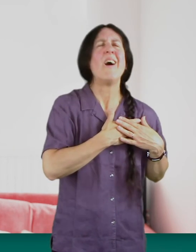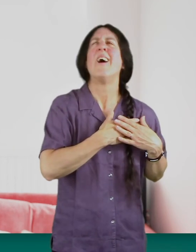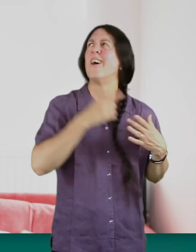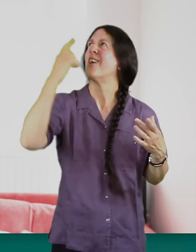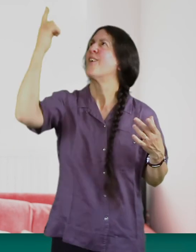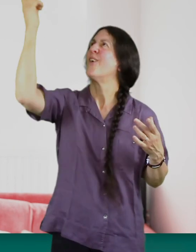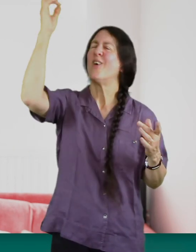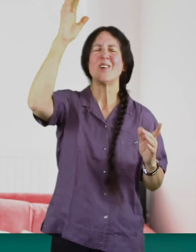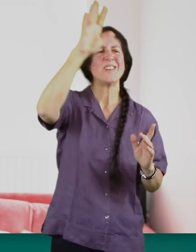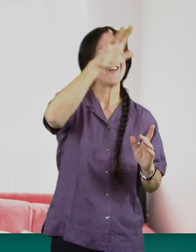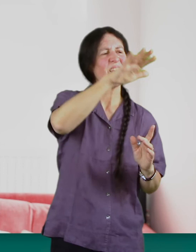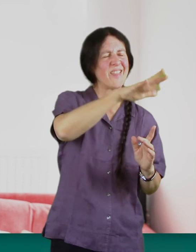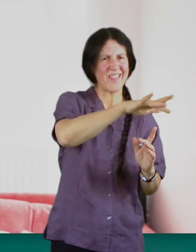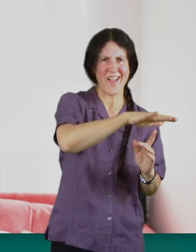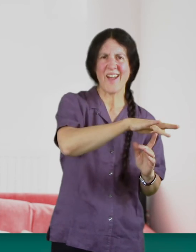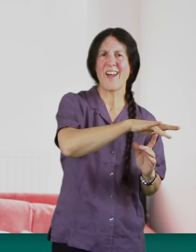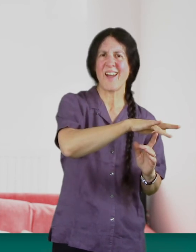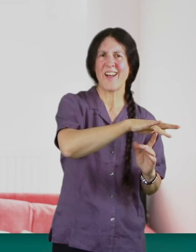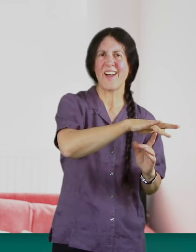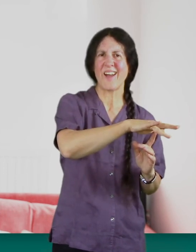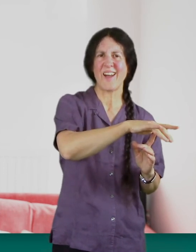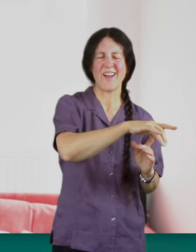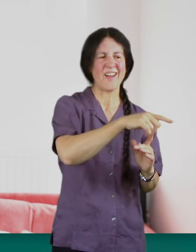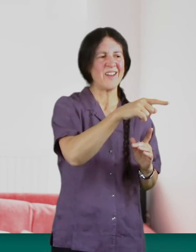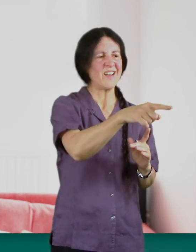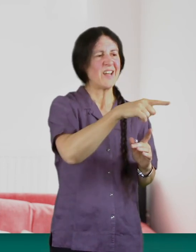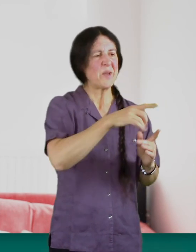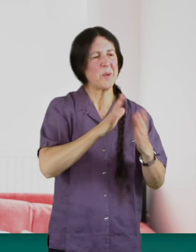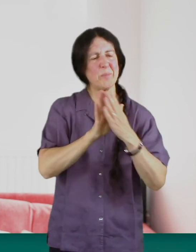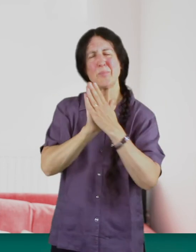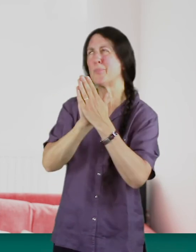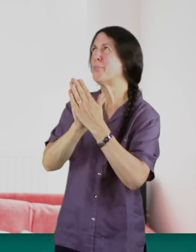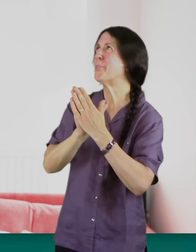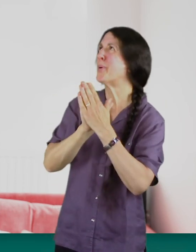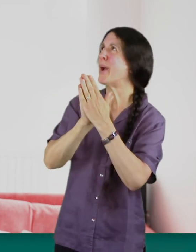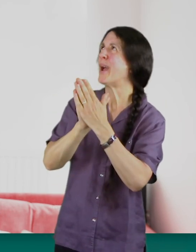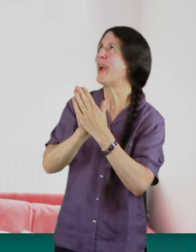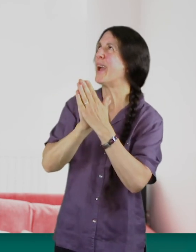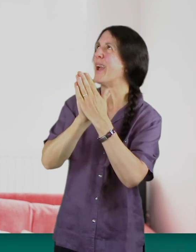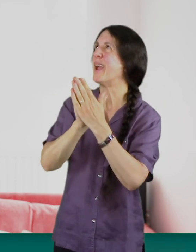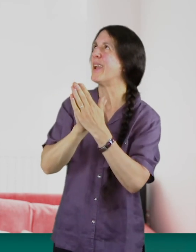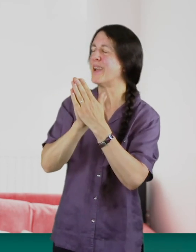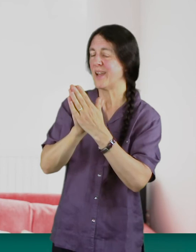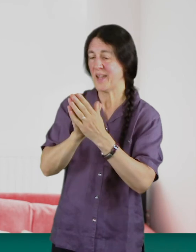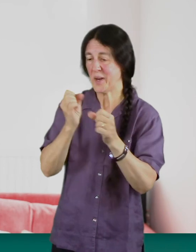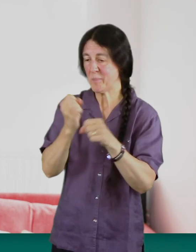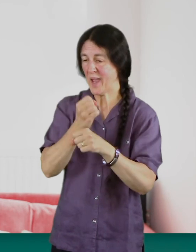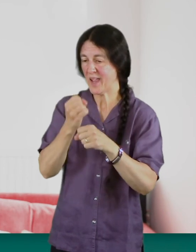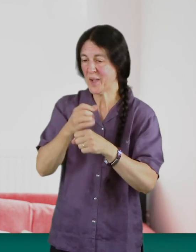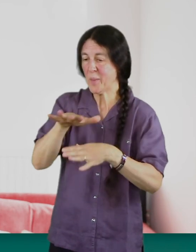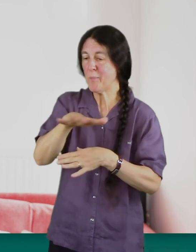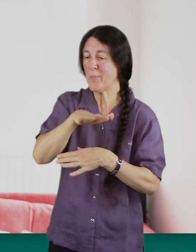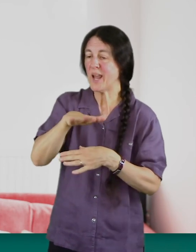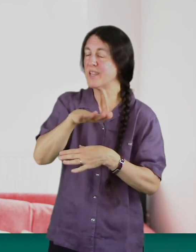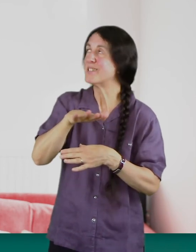indeed as two prayerful hands extended toward God and forming in this way a home for God in this world.